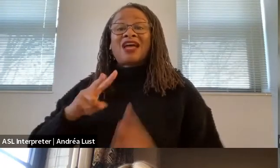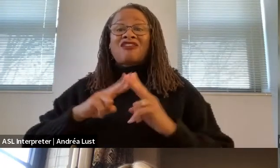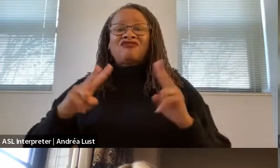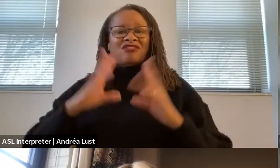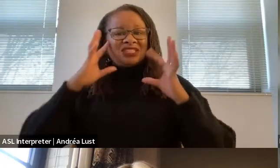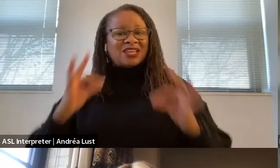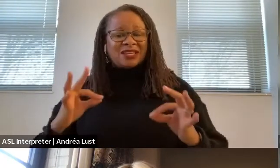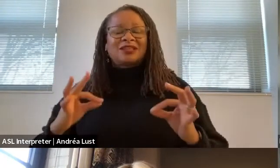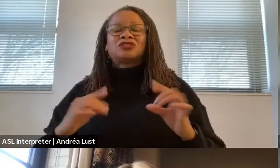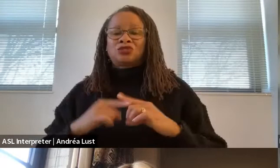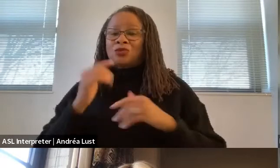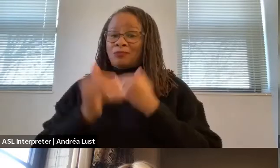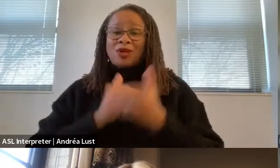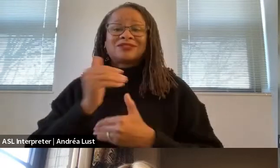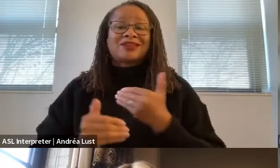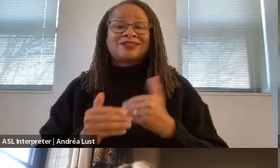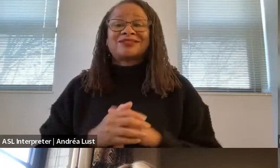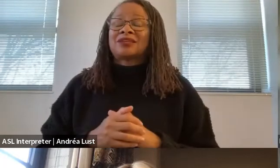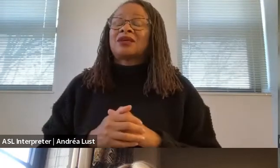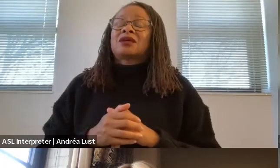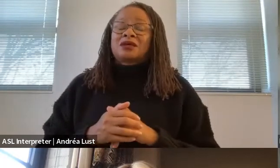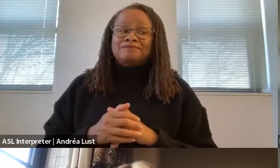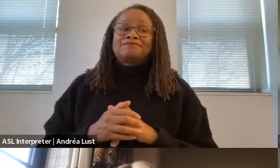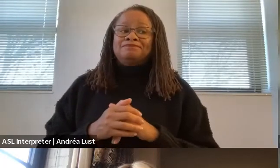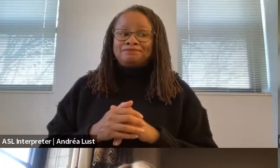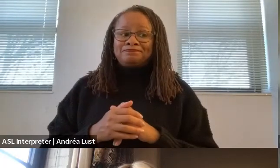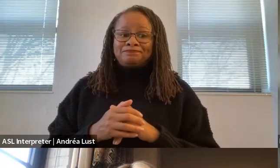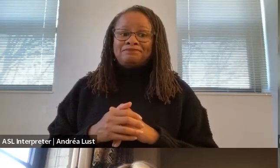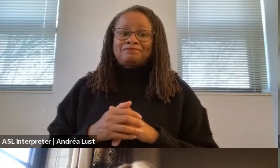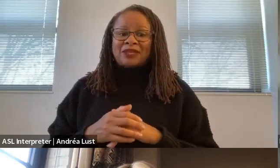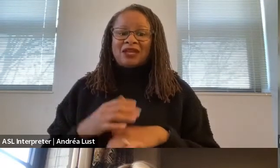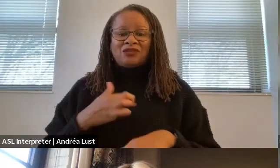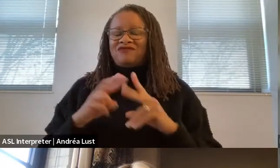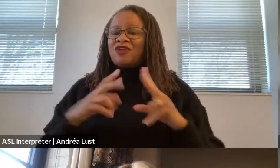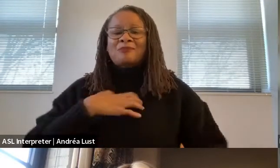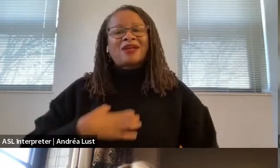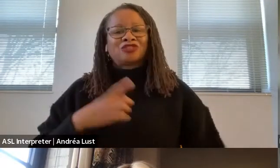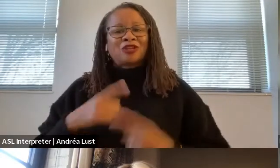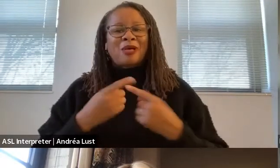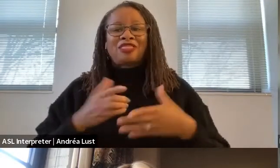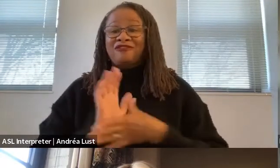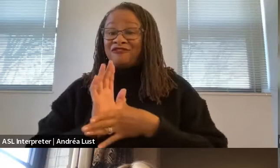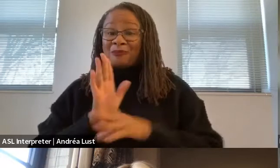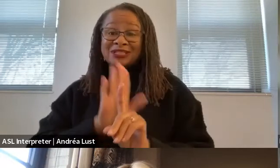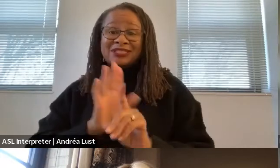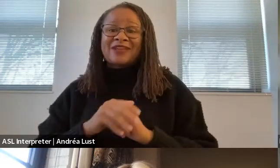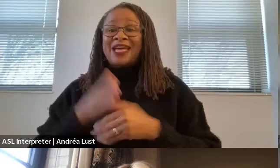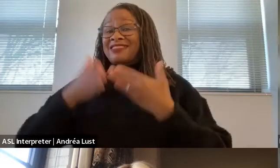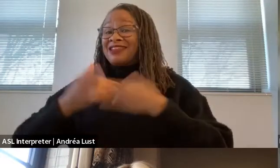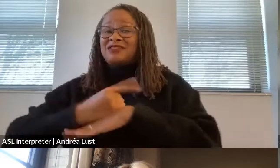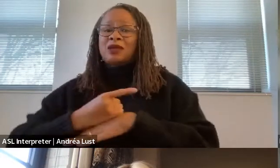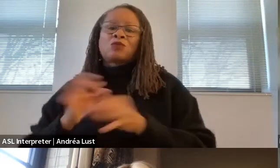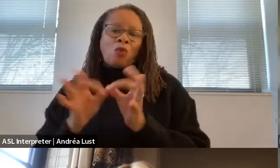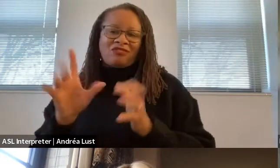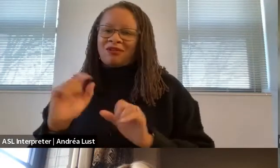dedicated to the process, and, you know, I guess we're passionate about it. So at the end of the day, it was just worth it, and just